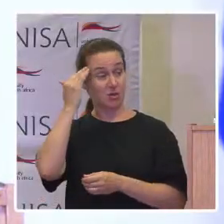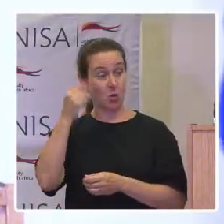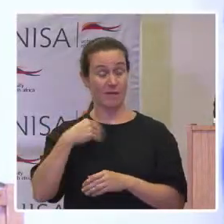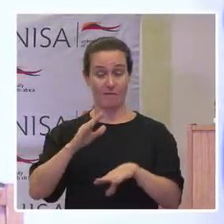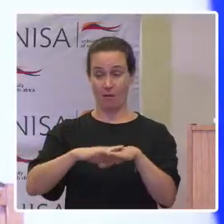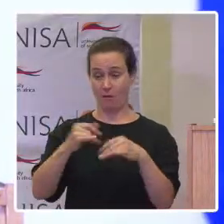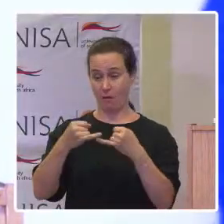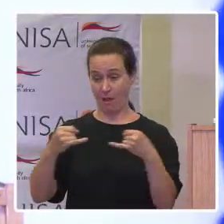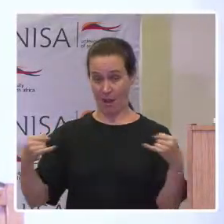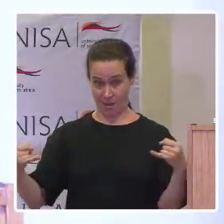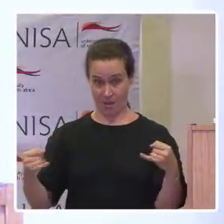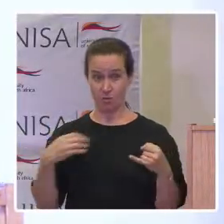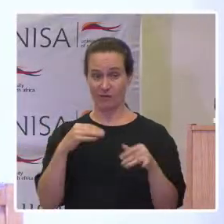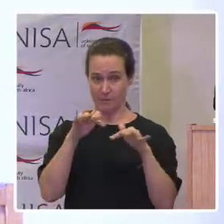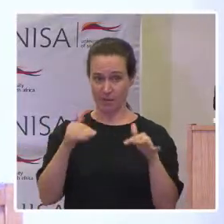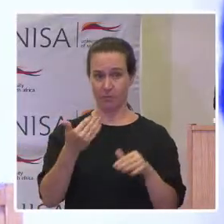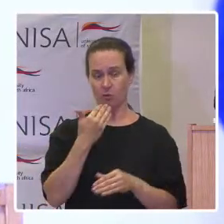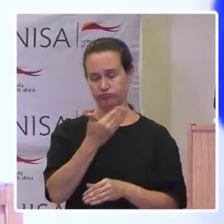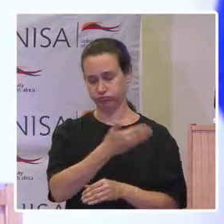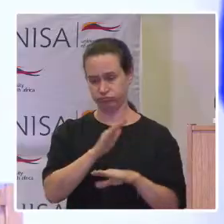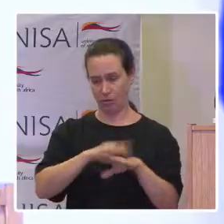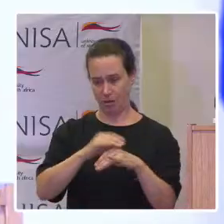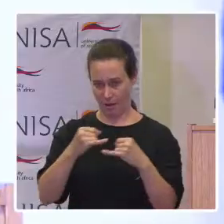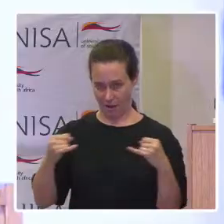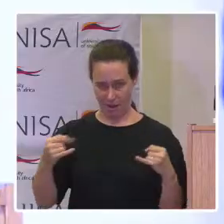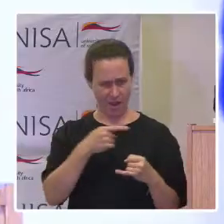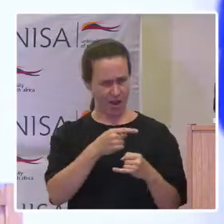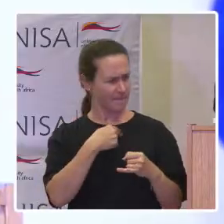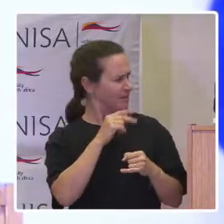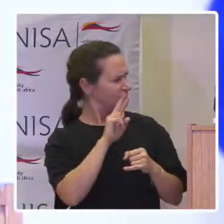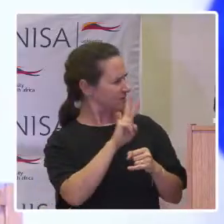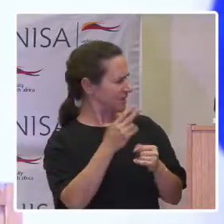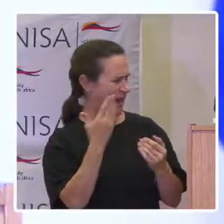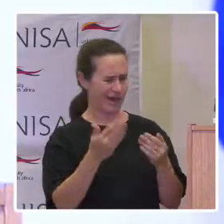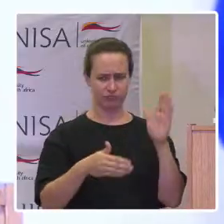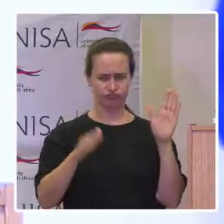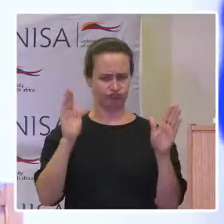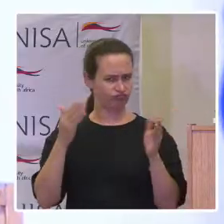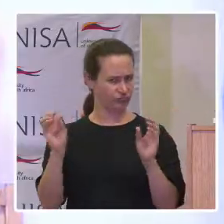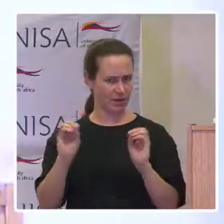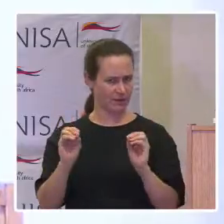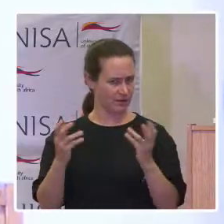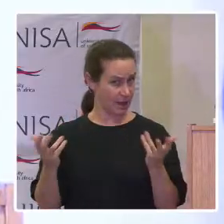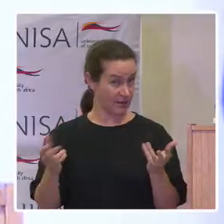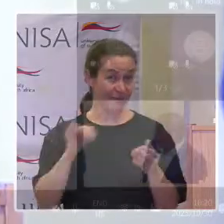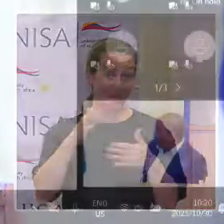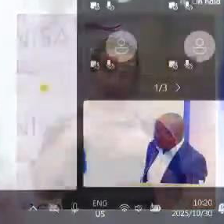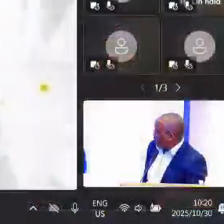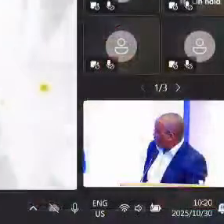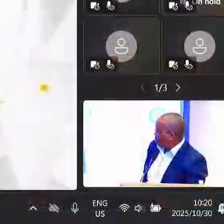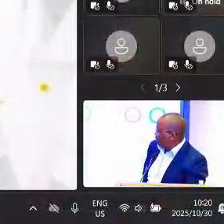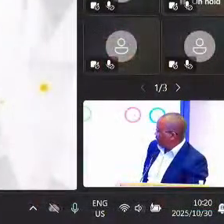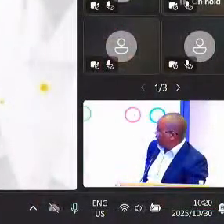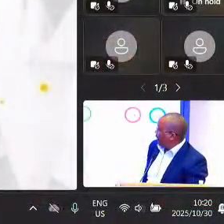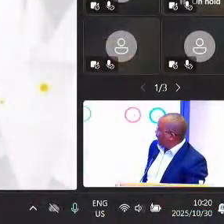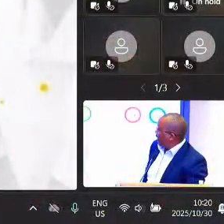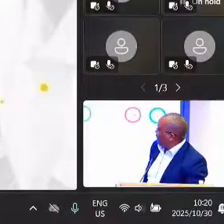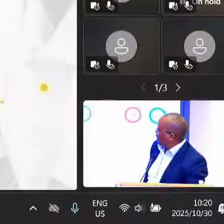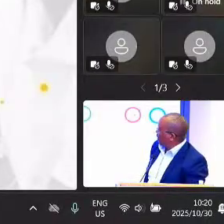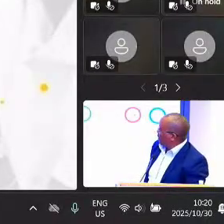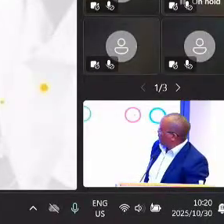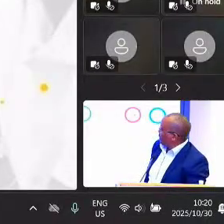online presence. I can't see the hands though. If there's any one question from the